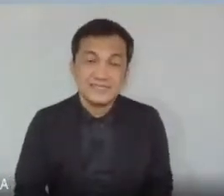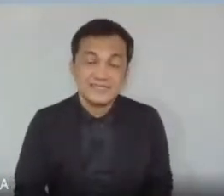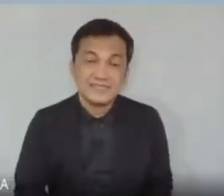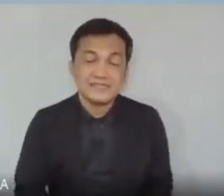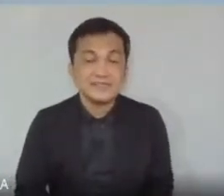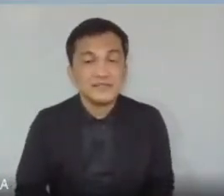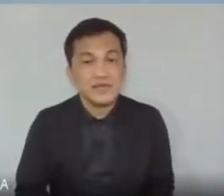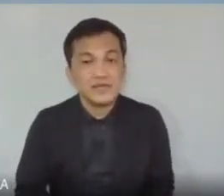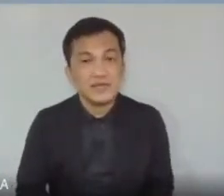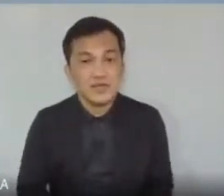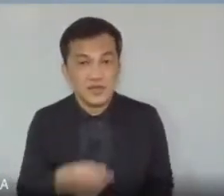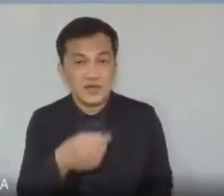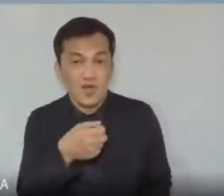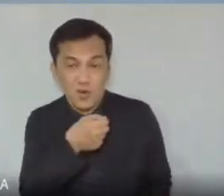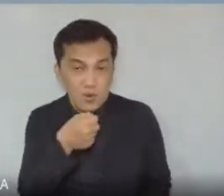The